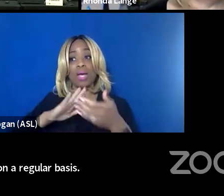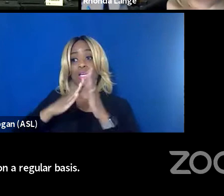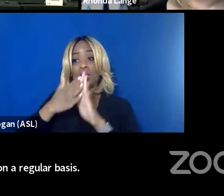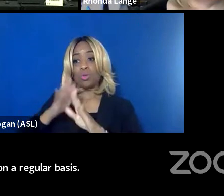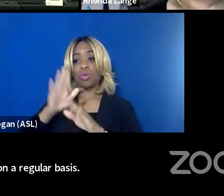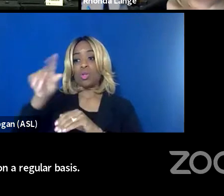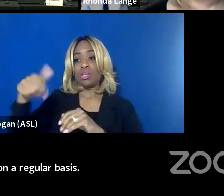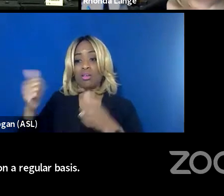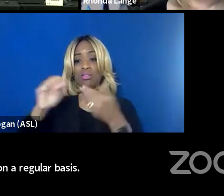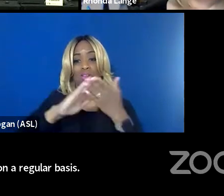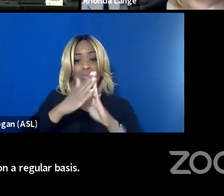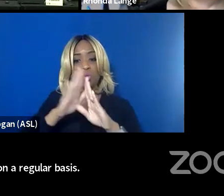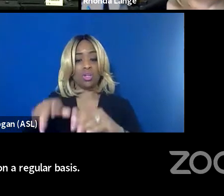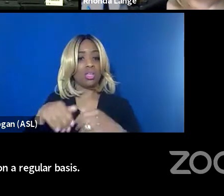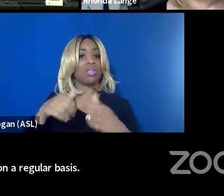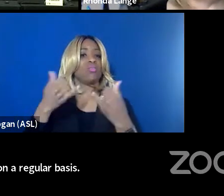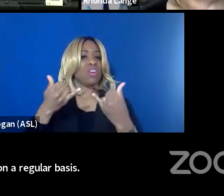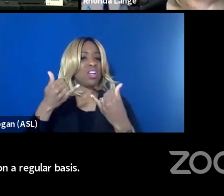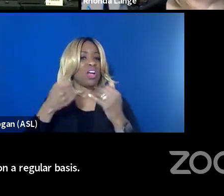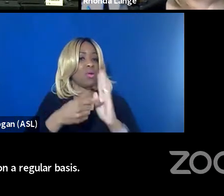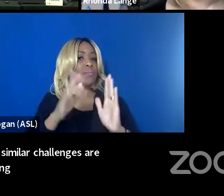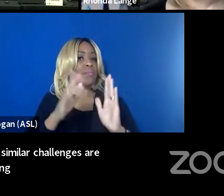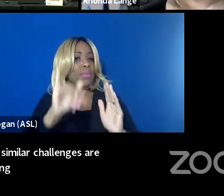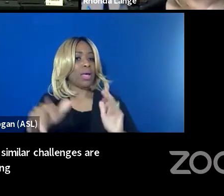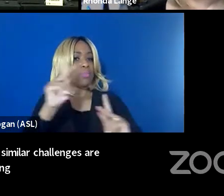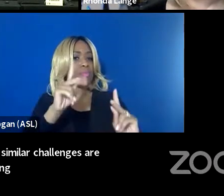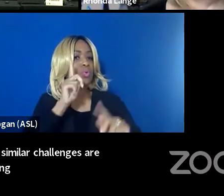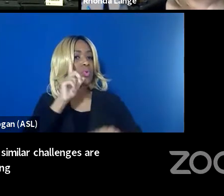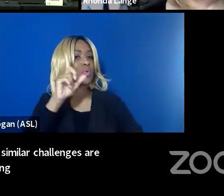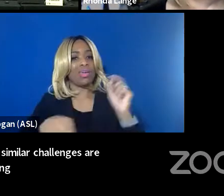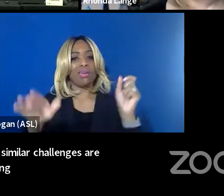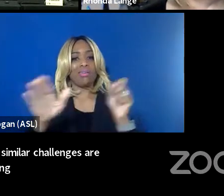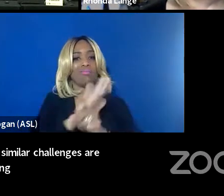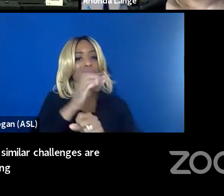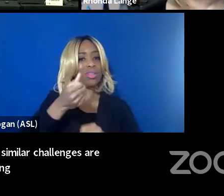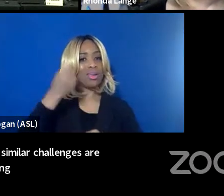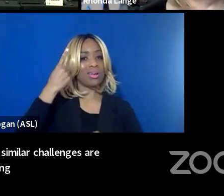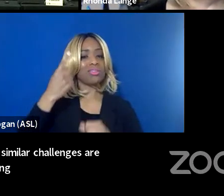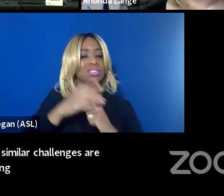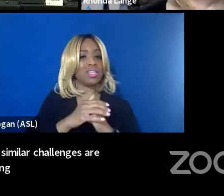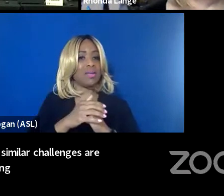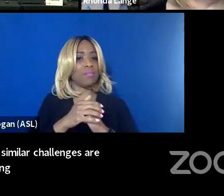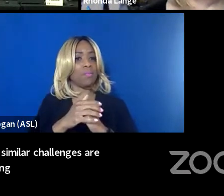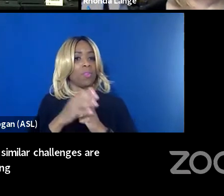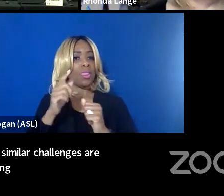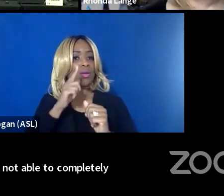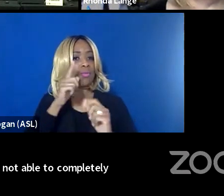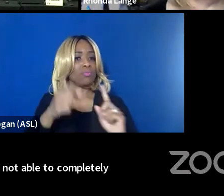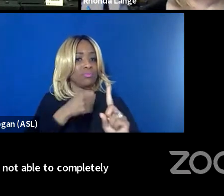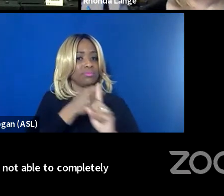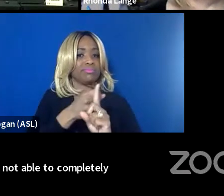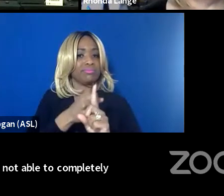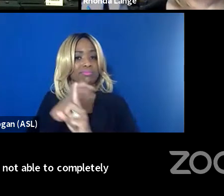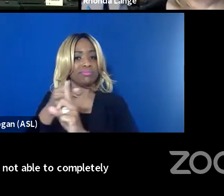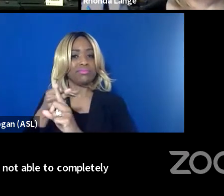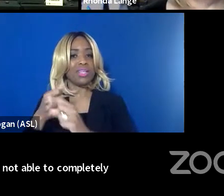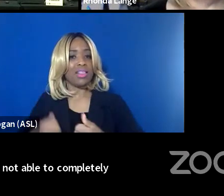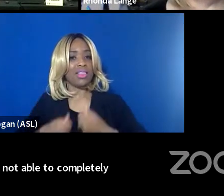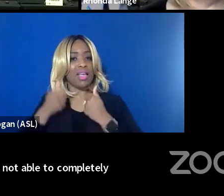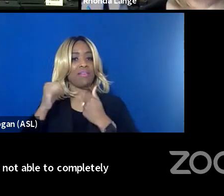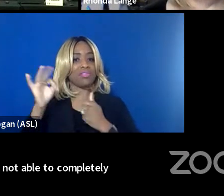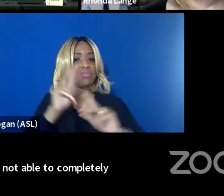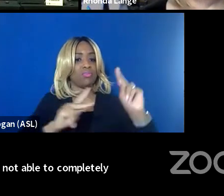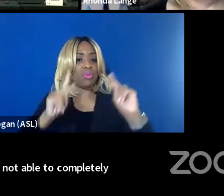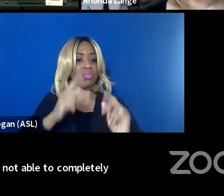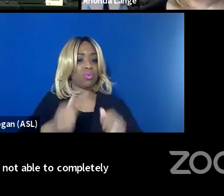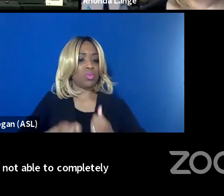are currently being represented by individuals that aren't able to completely understand the factors impacting the lives of our residents. The